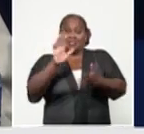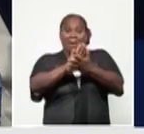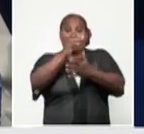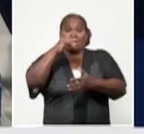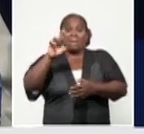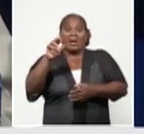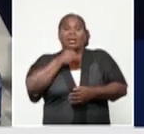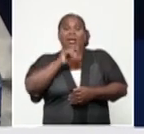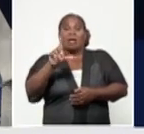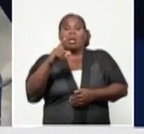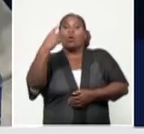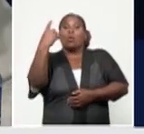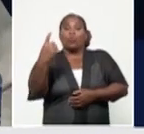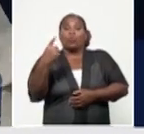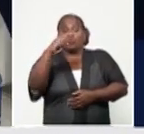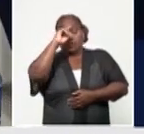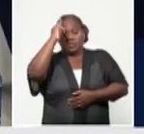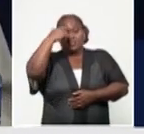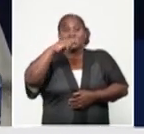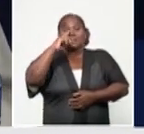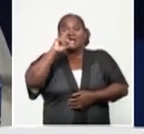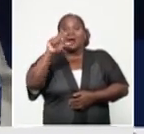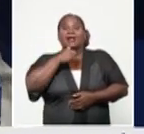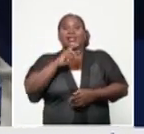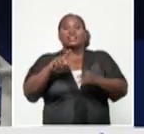1 to San Cristobal.